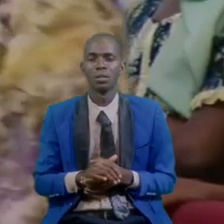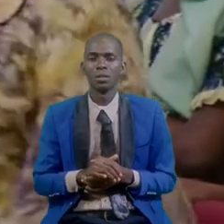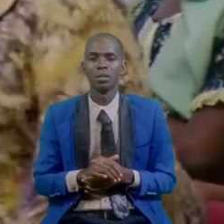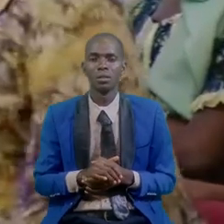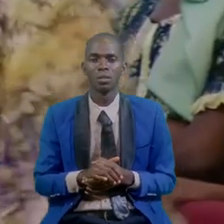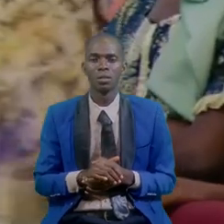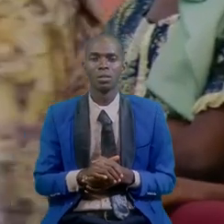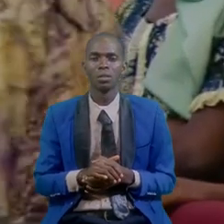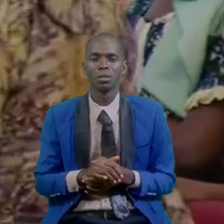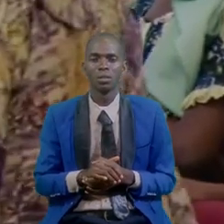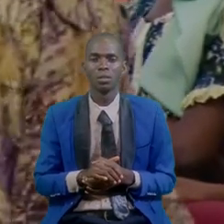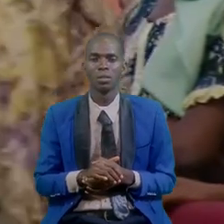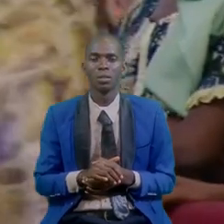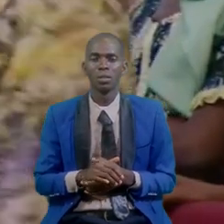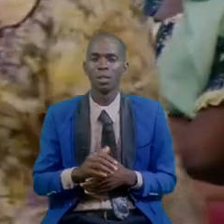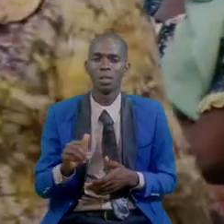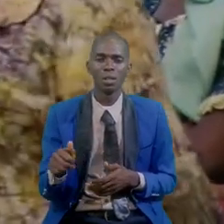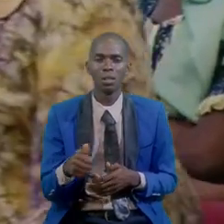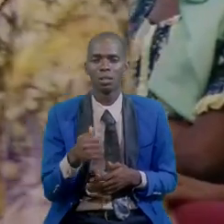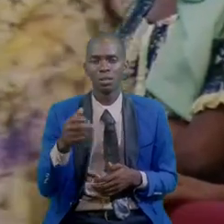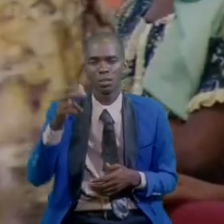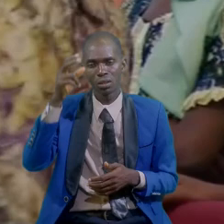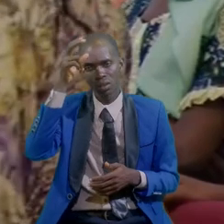any satanic spirit